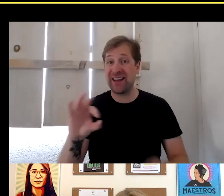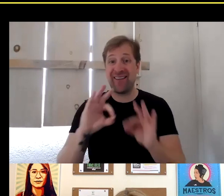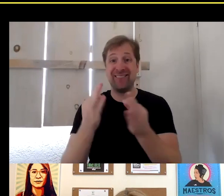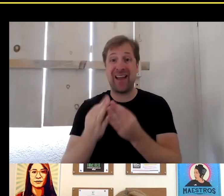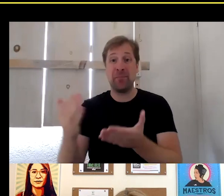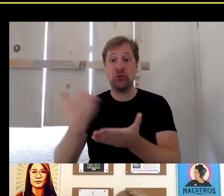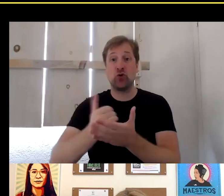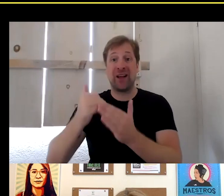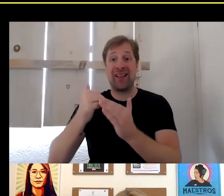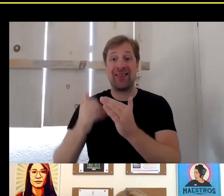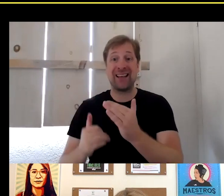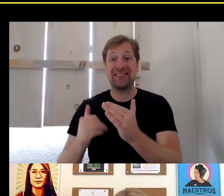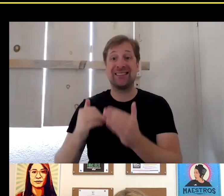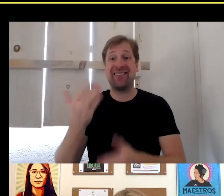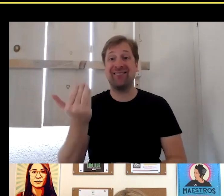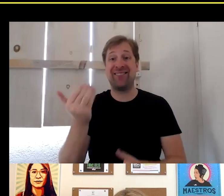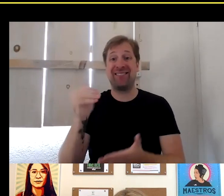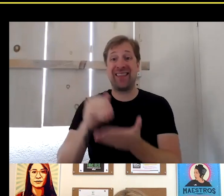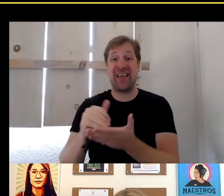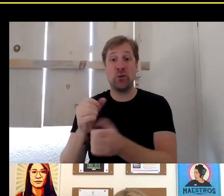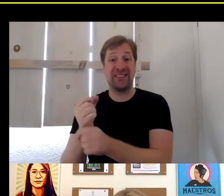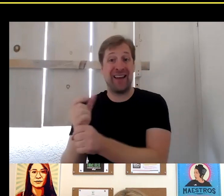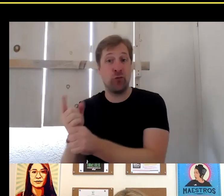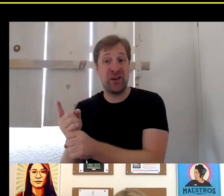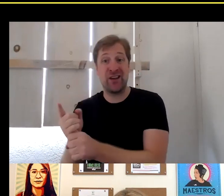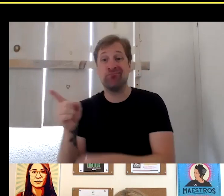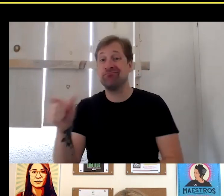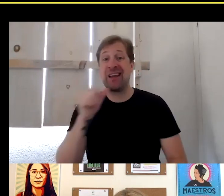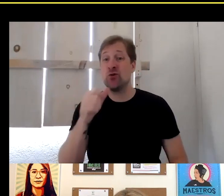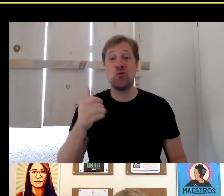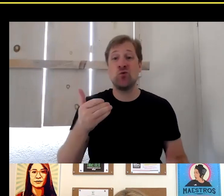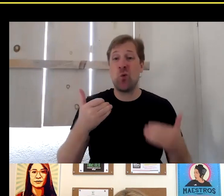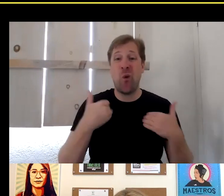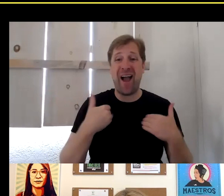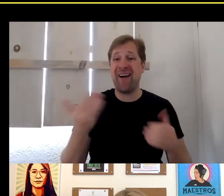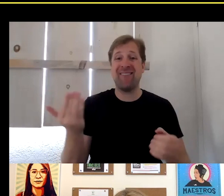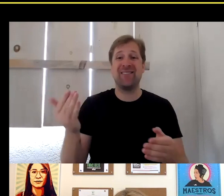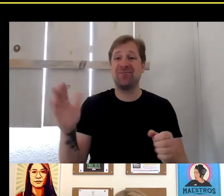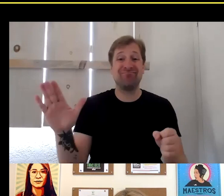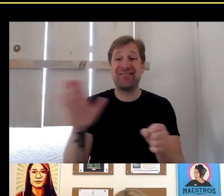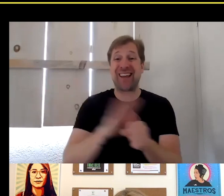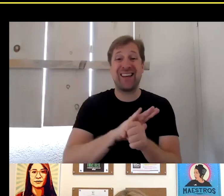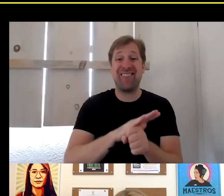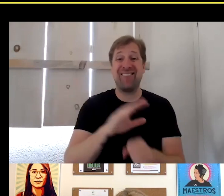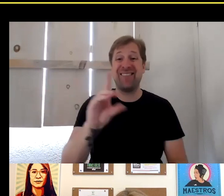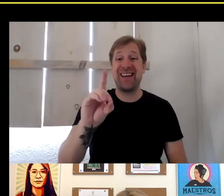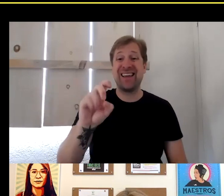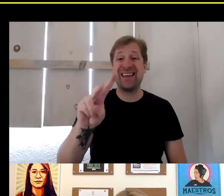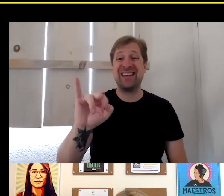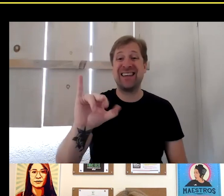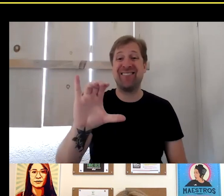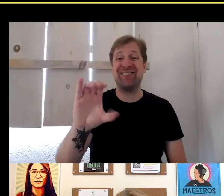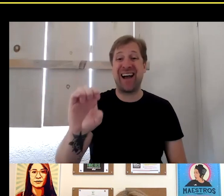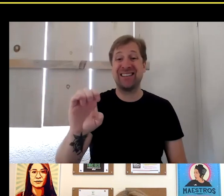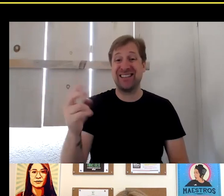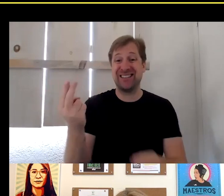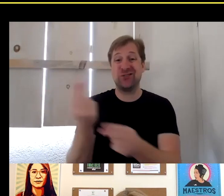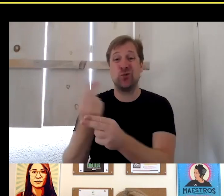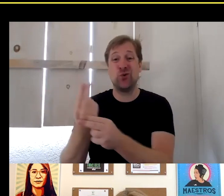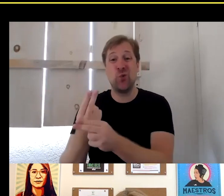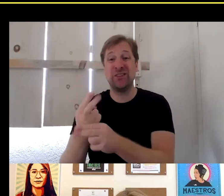than $15,000 a year don't have enough devices for everyone to use at the same time as needed.